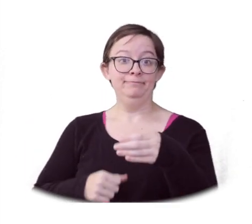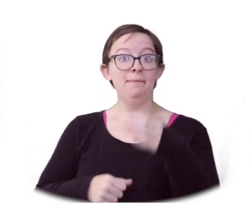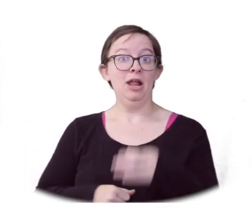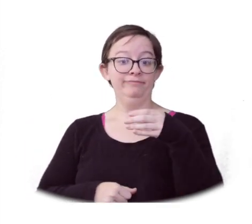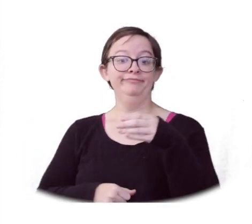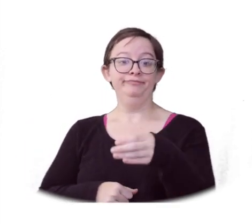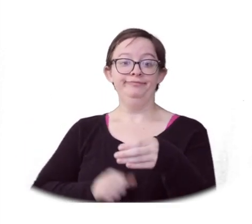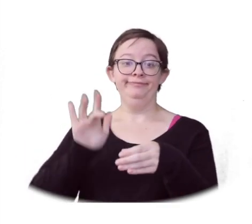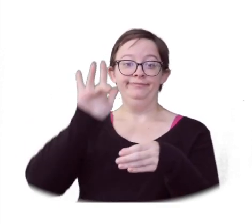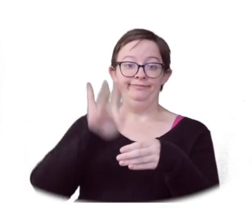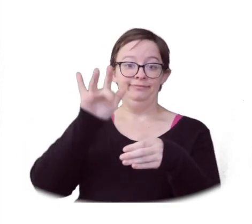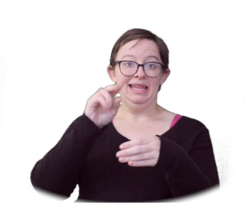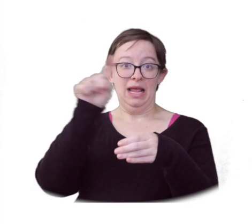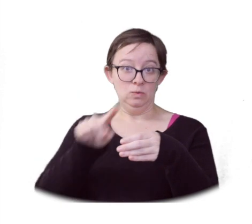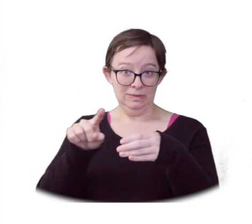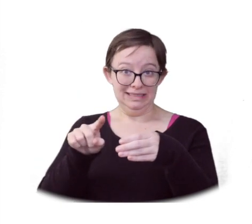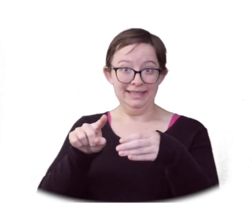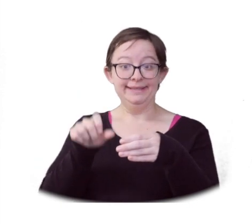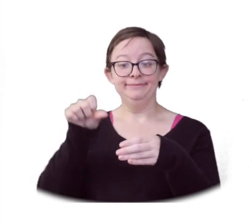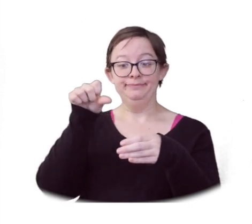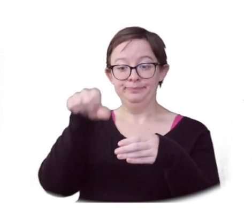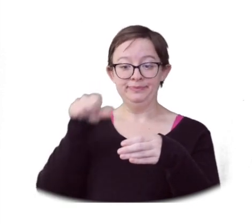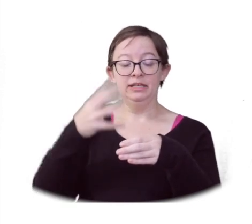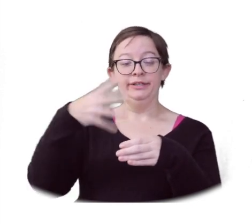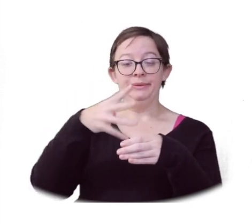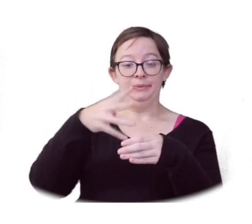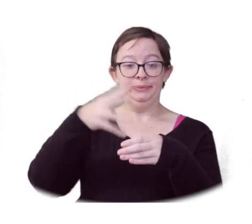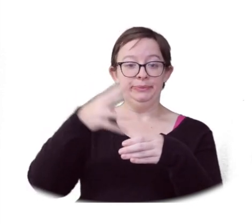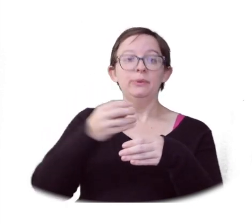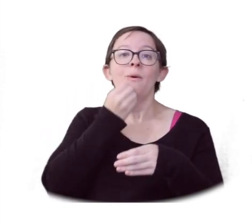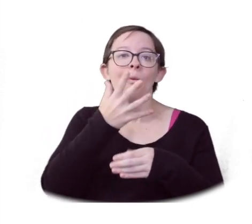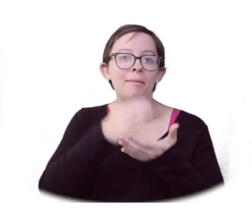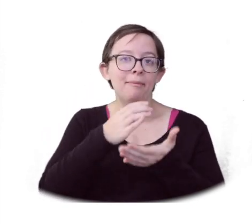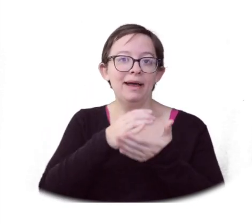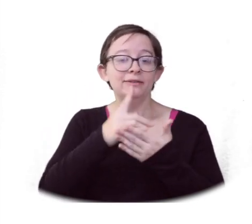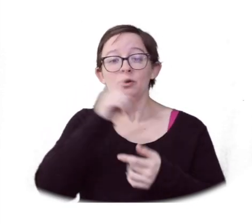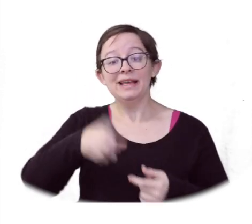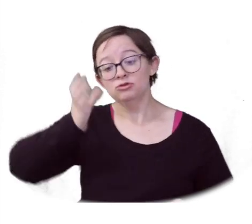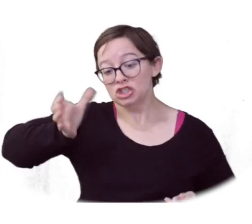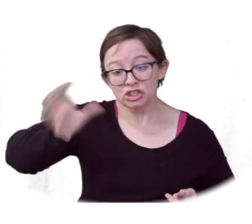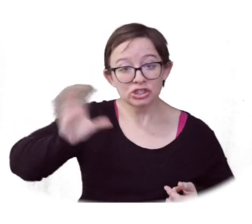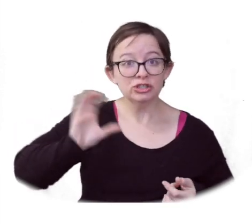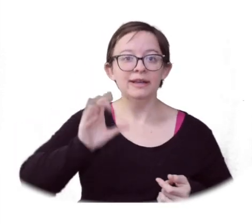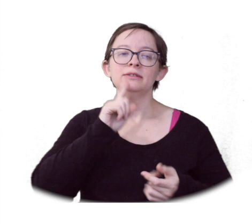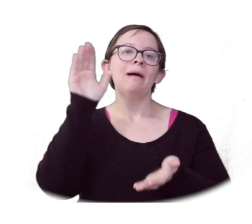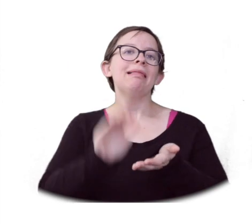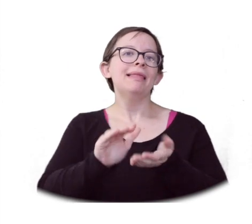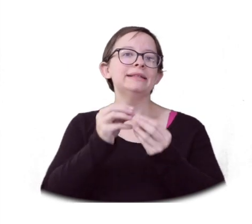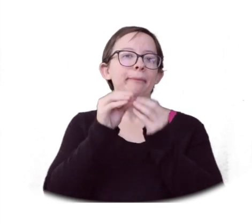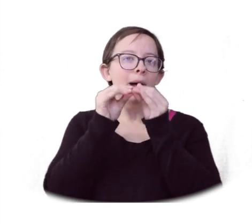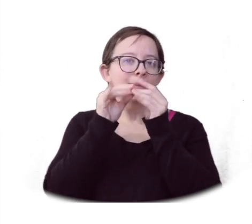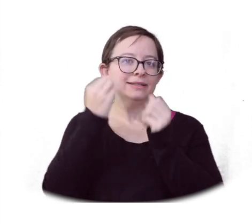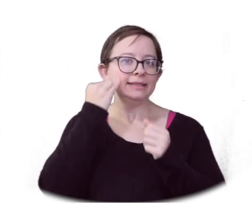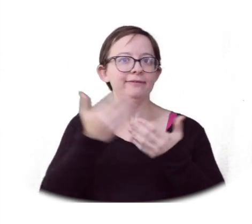just stick your bottle on. You press how many ounces you want, press the button, and it makes a warm bottle for you. You don't have to shake it, so